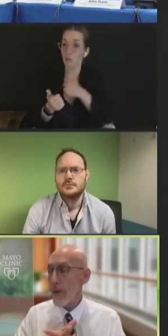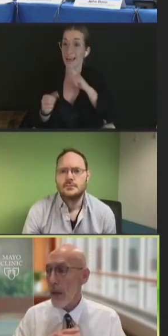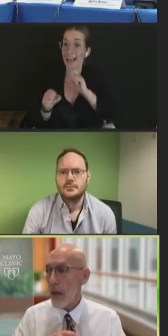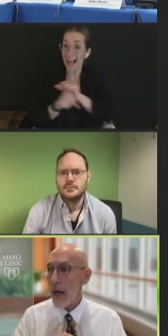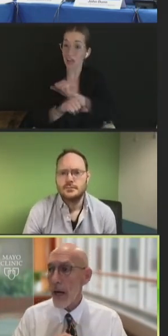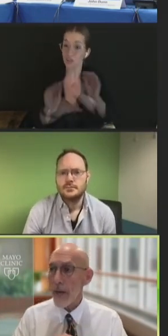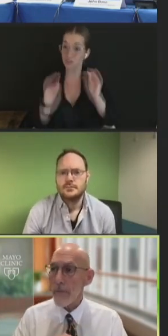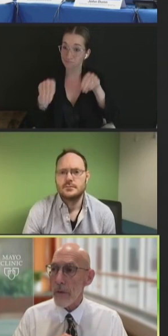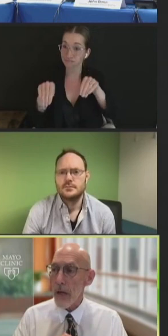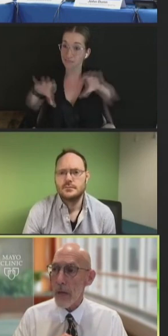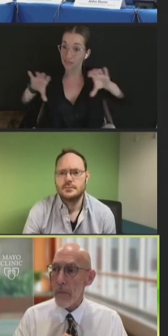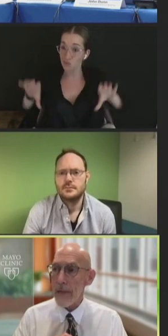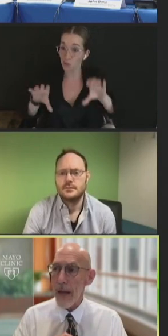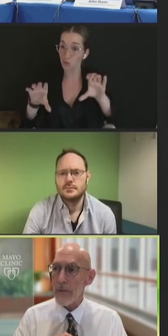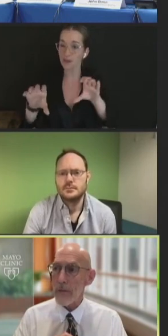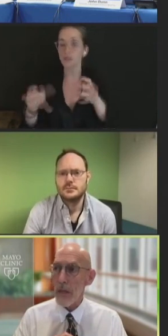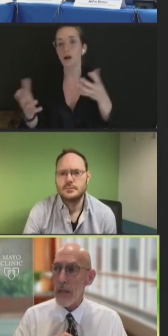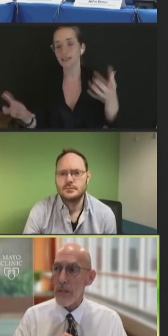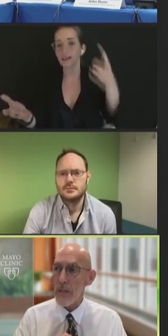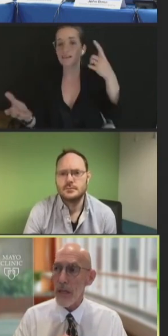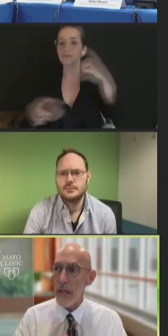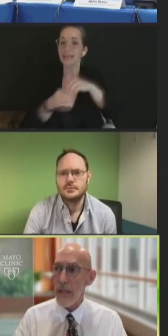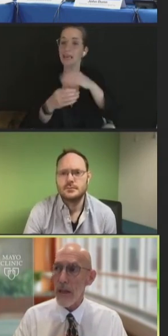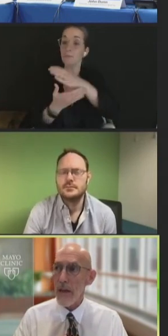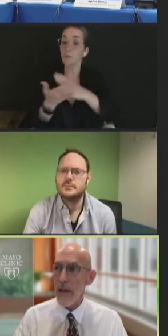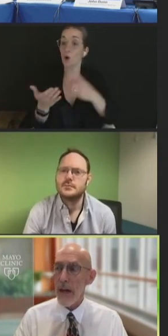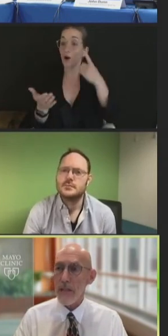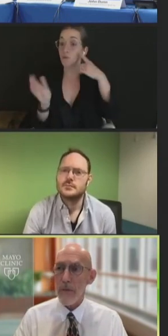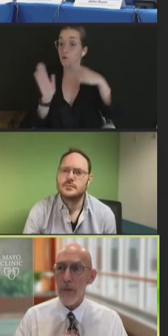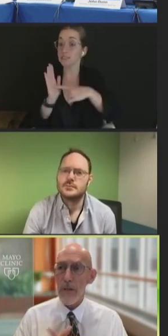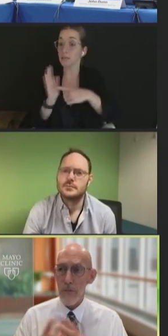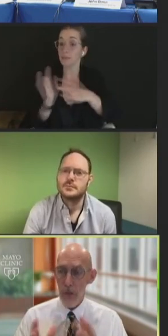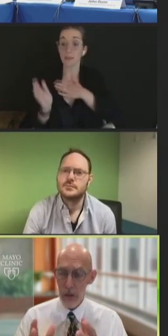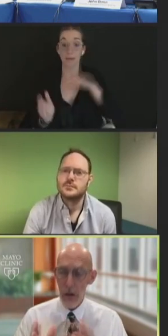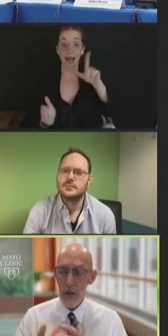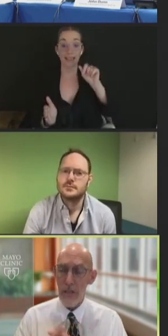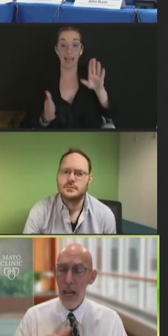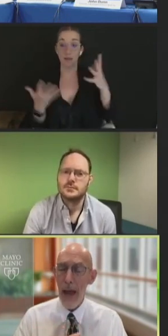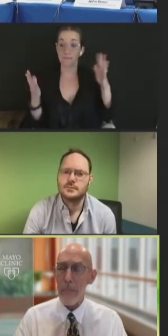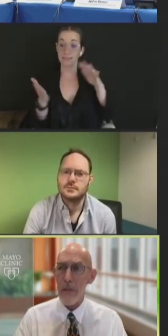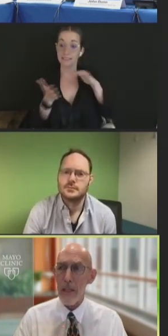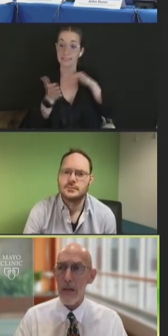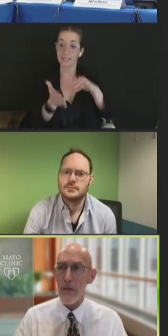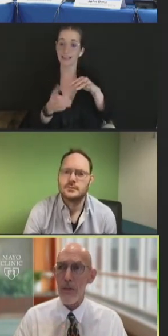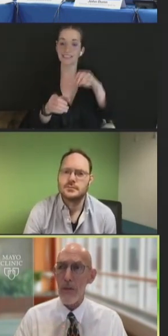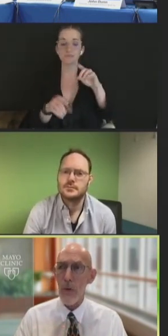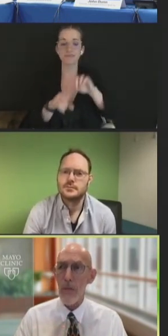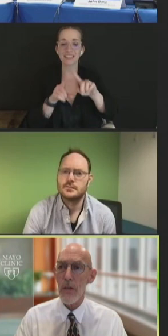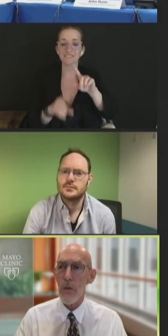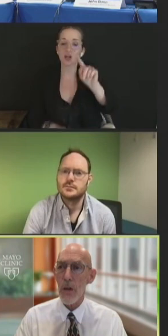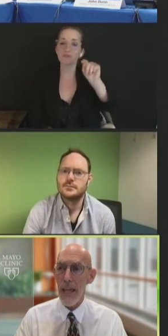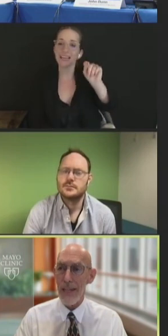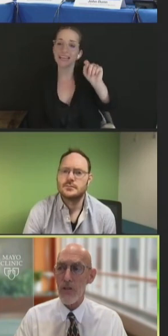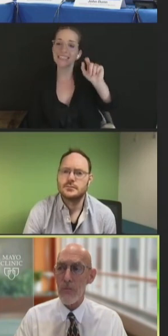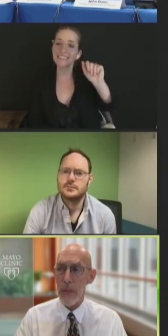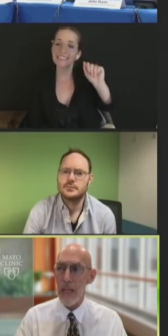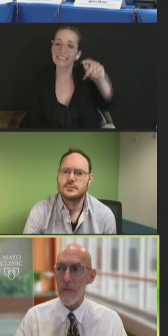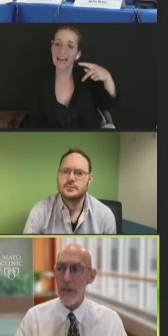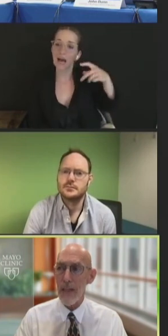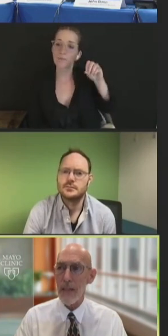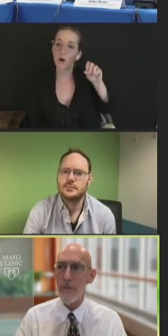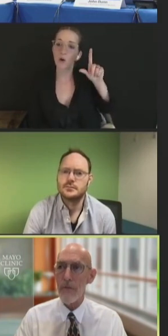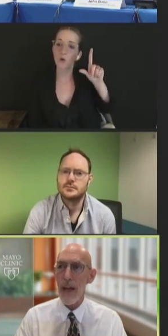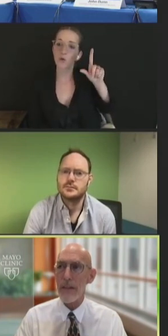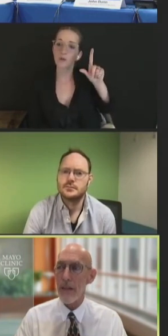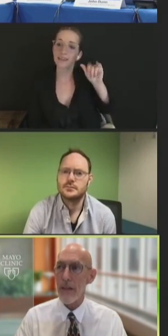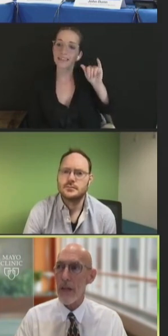example, my laboratory has studied different what are called TAP alleles in women who are